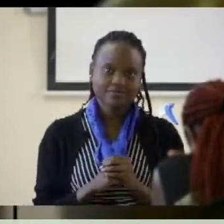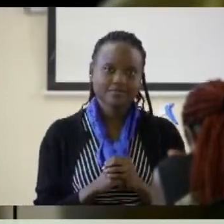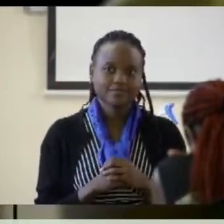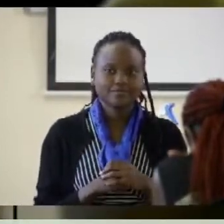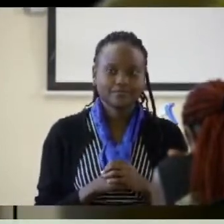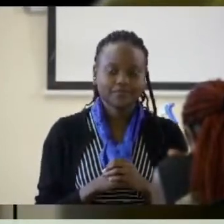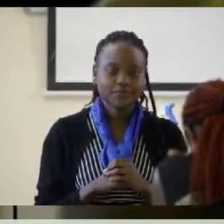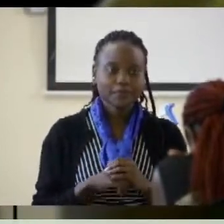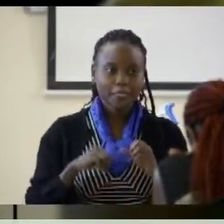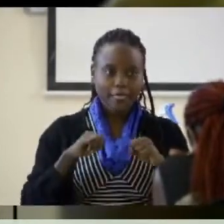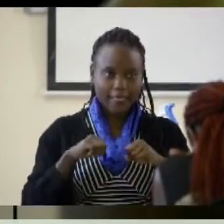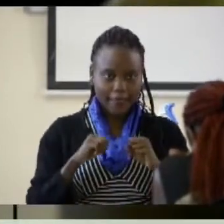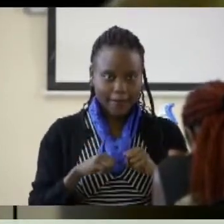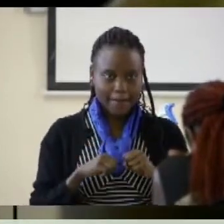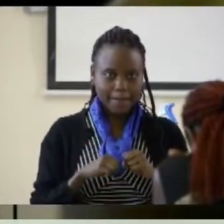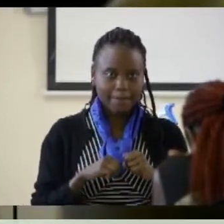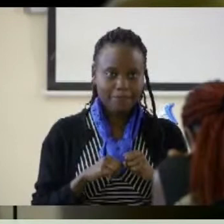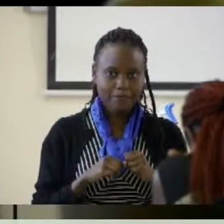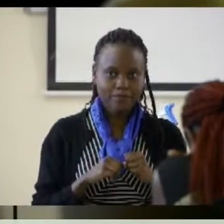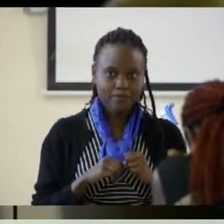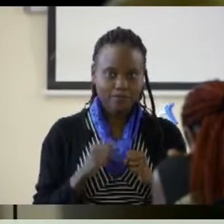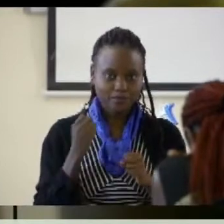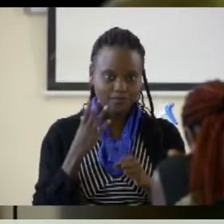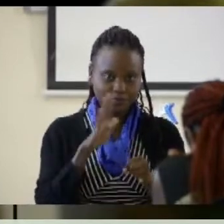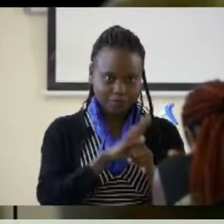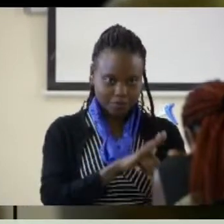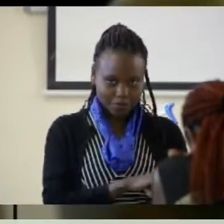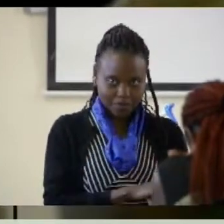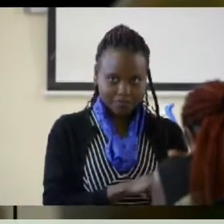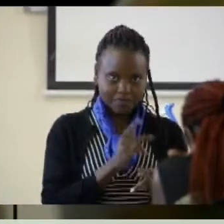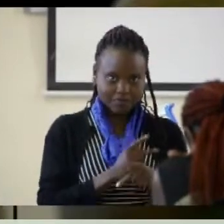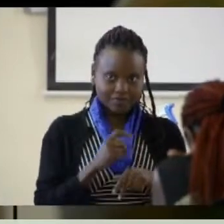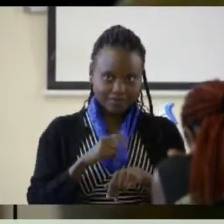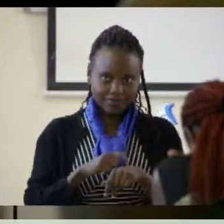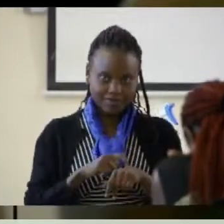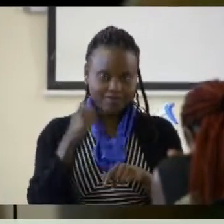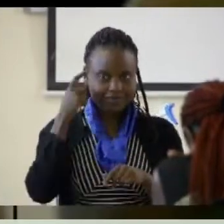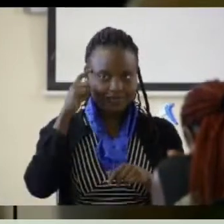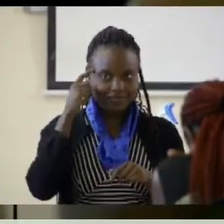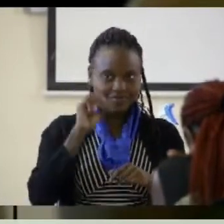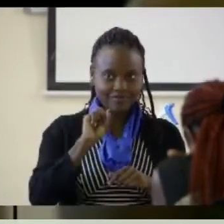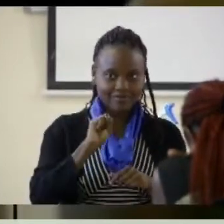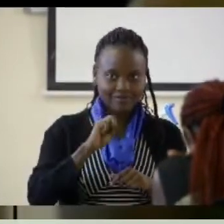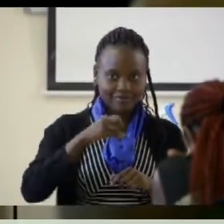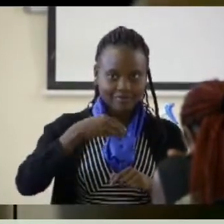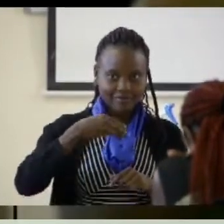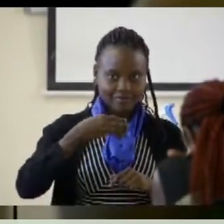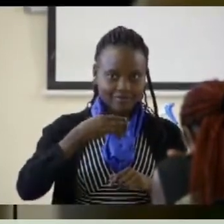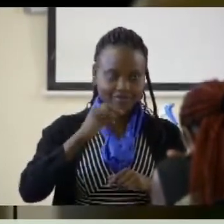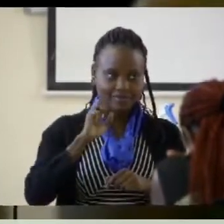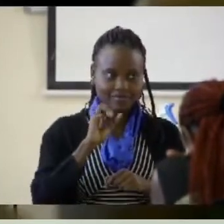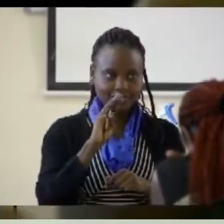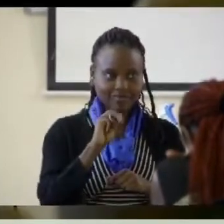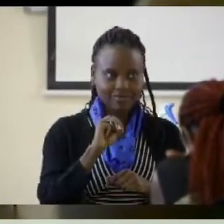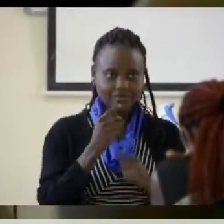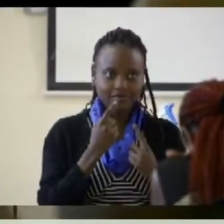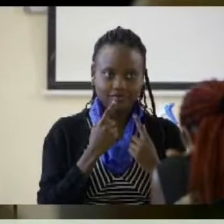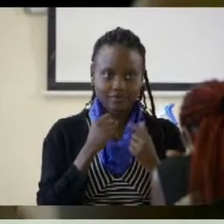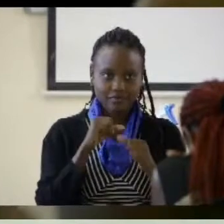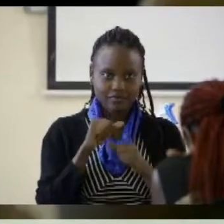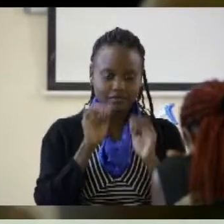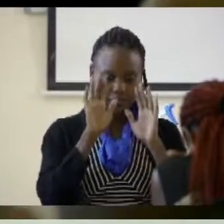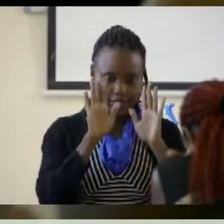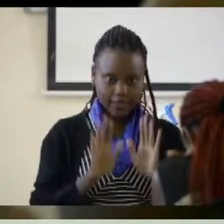to withstand my pressure that you are not keeping time. I think Shem raises a